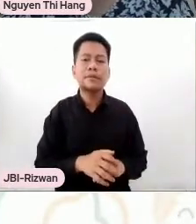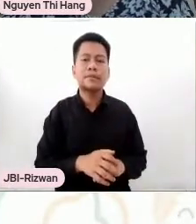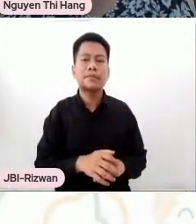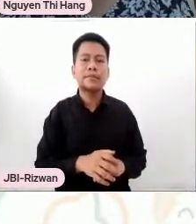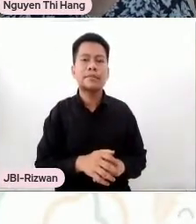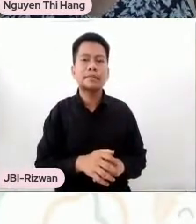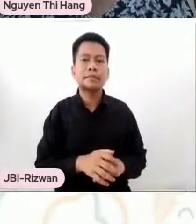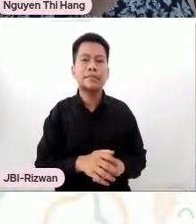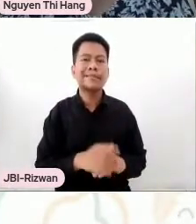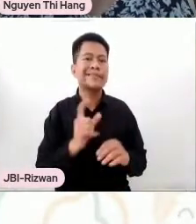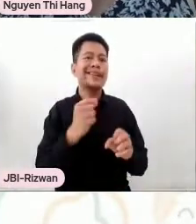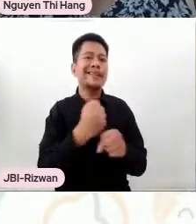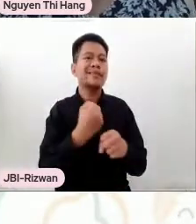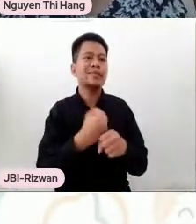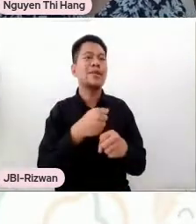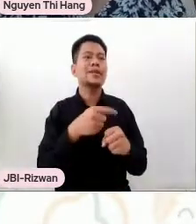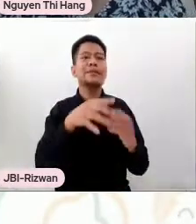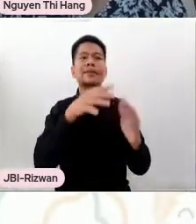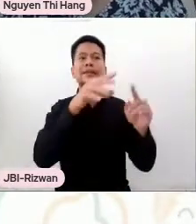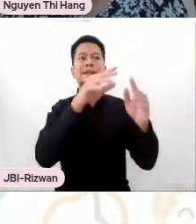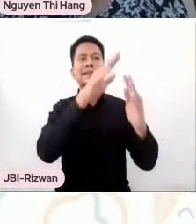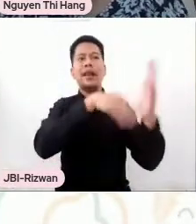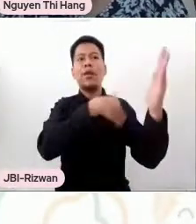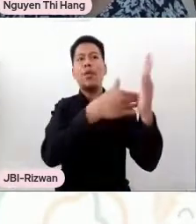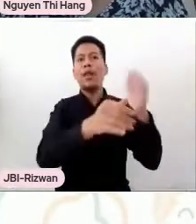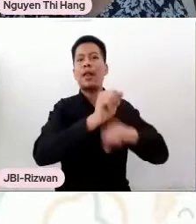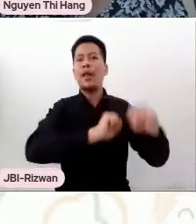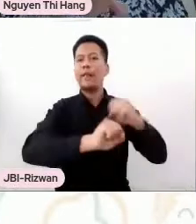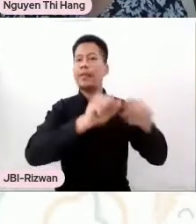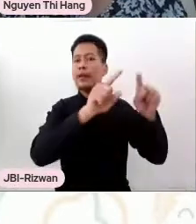schedule activity. So the first is the